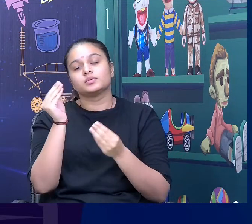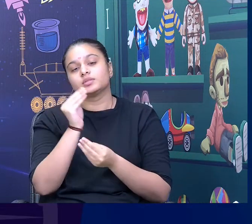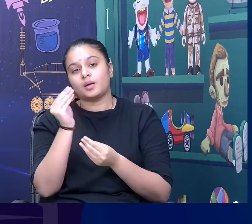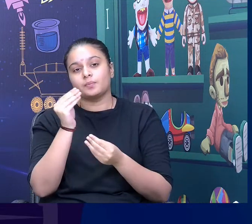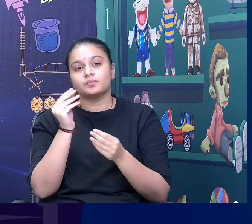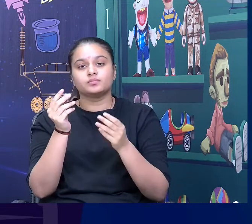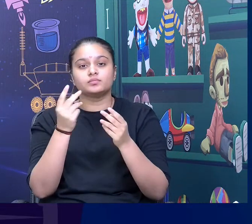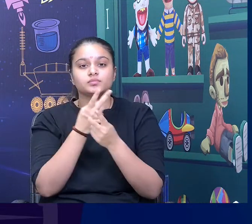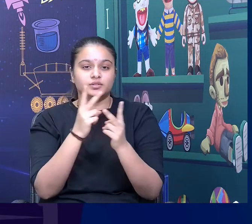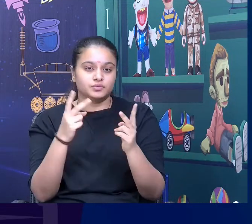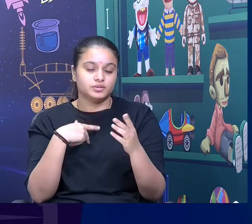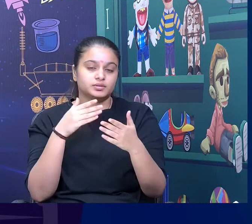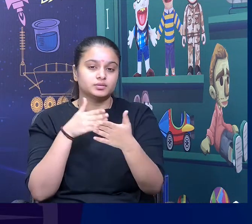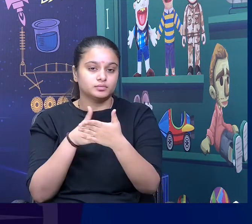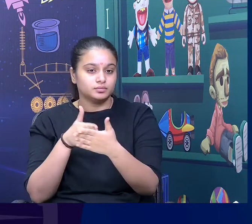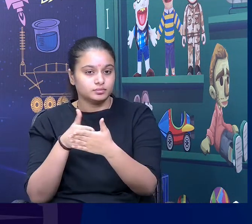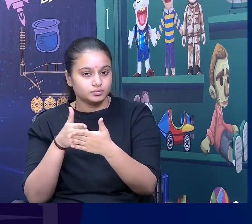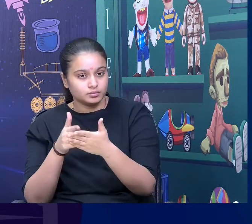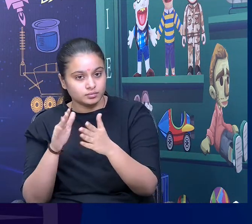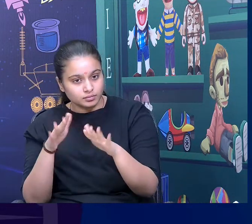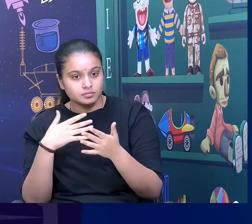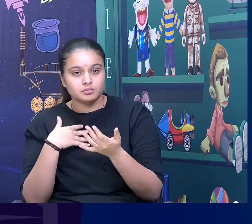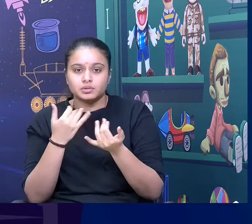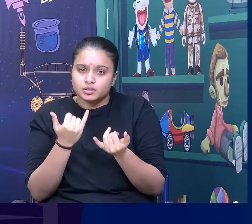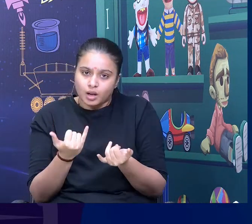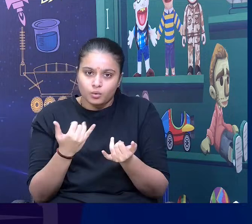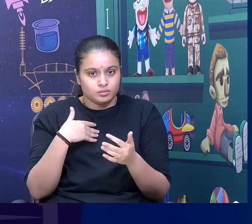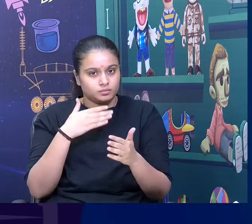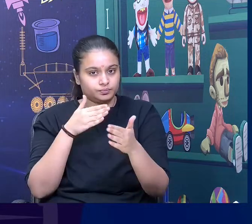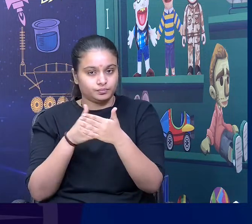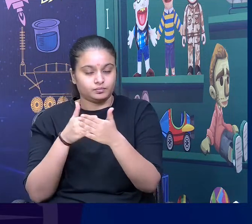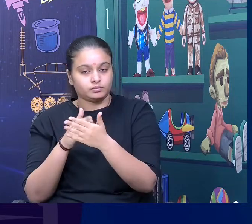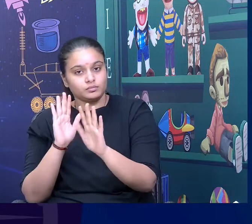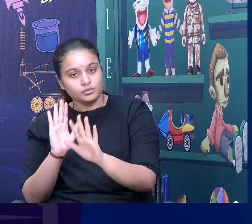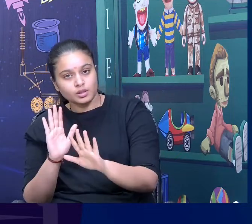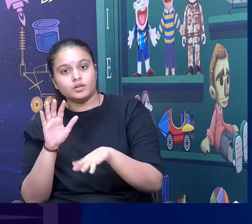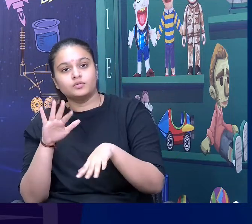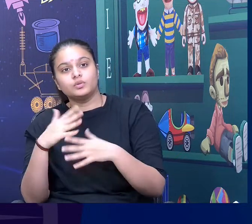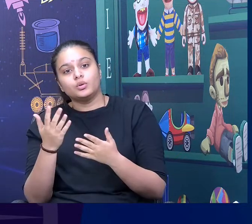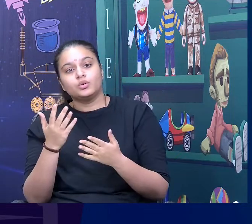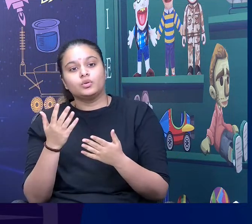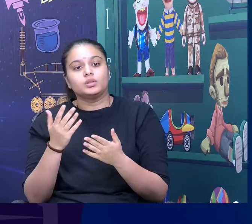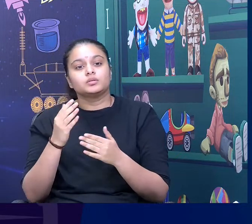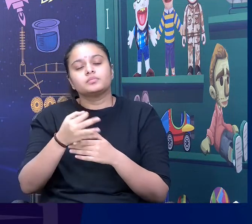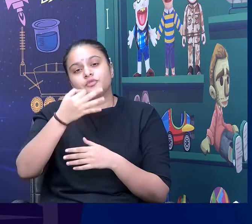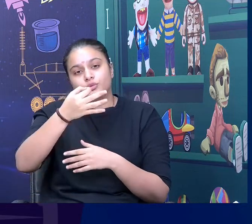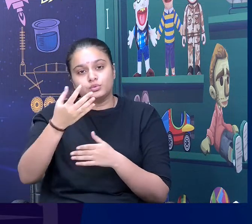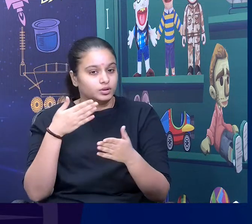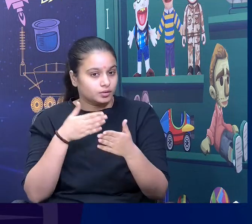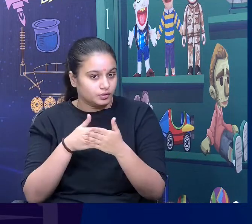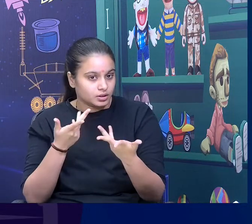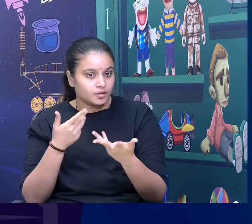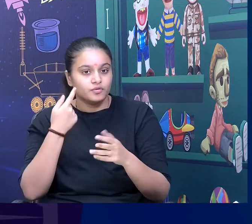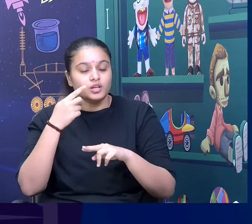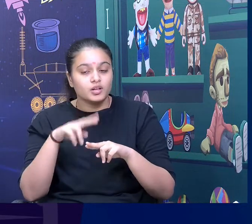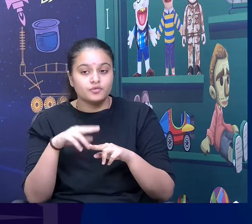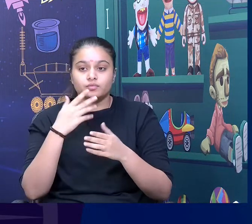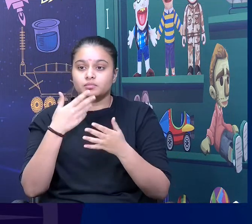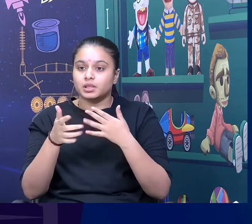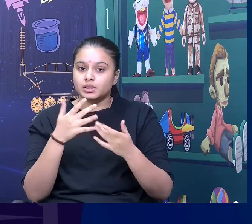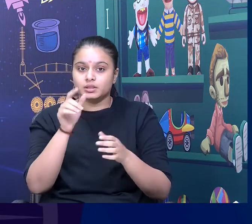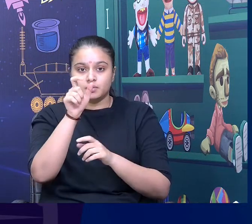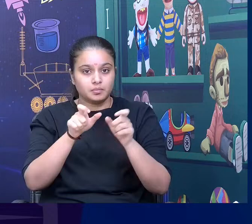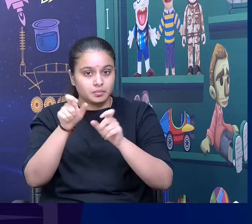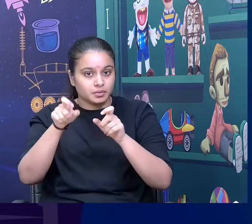of challenges. You might be facing even now, or you may eventually face. So, whoever is facing a challenge, this